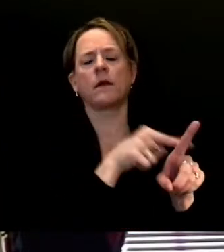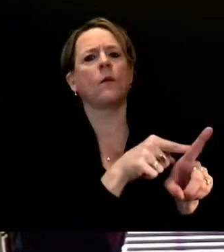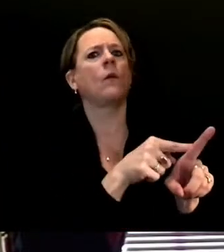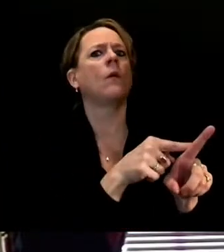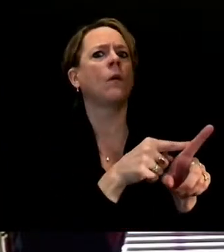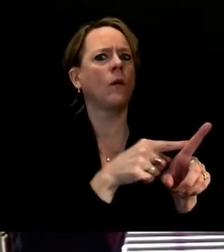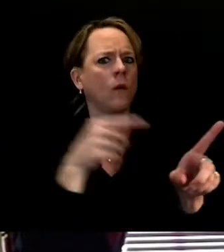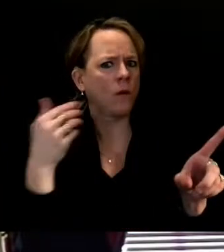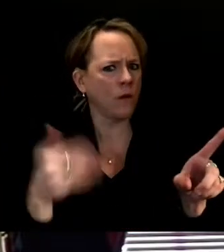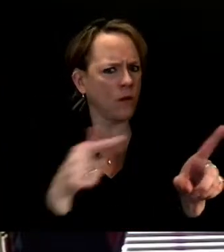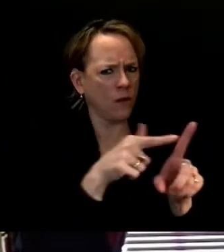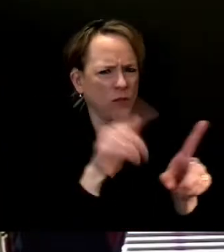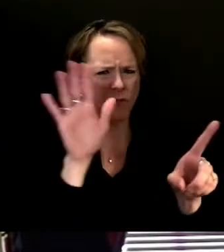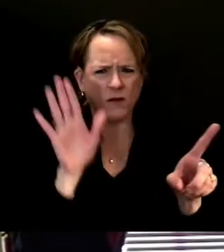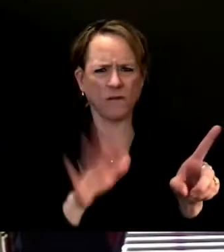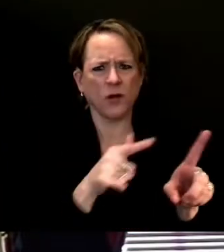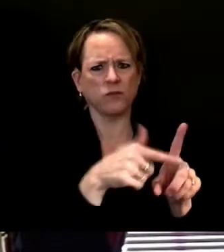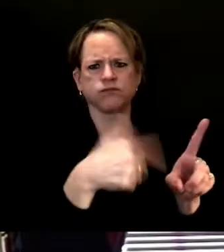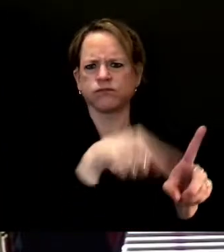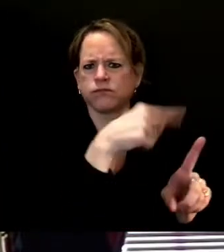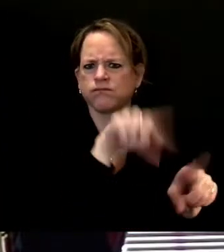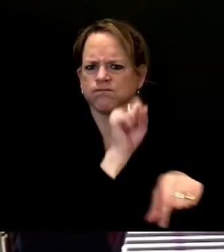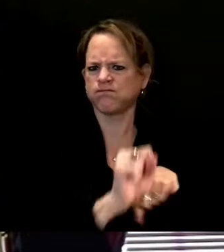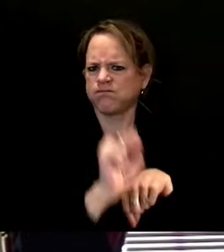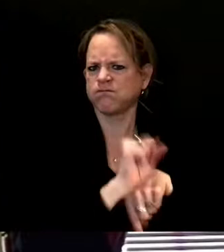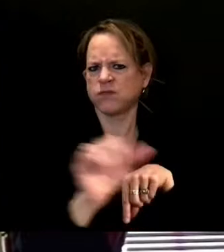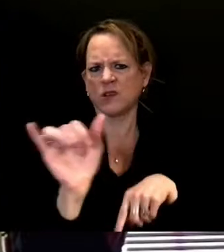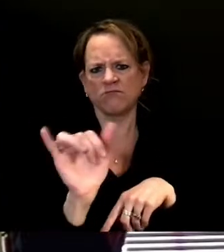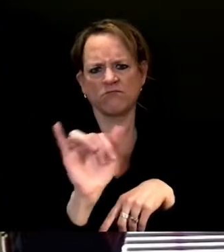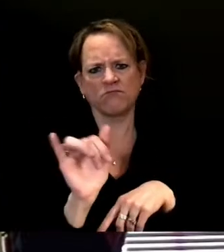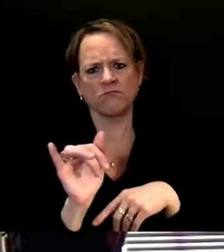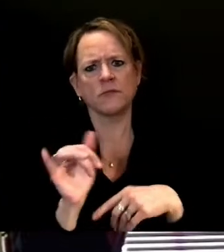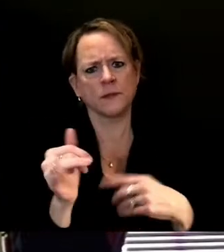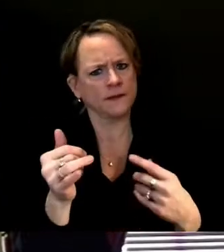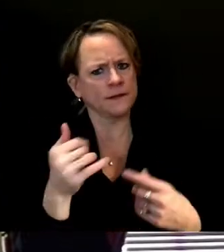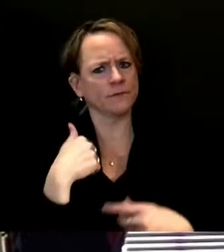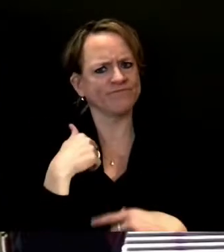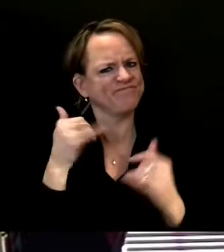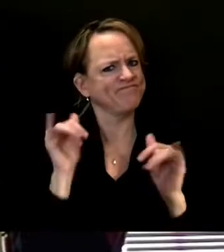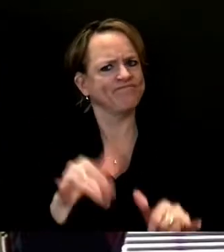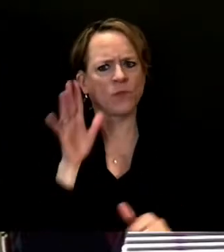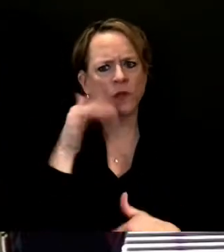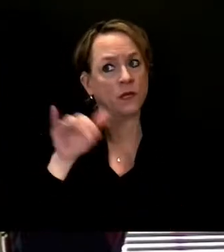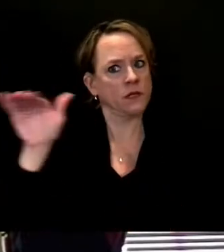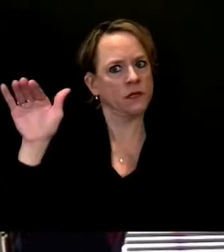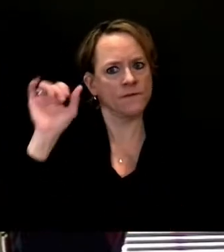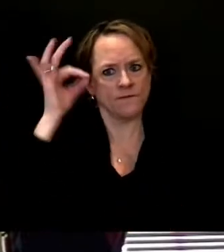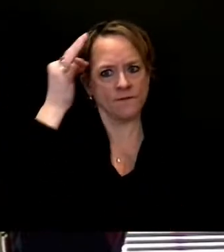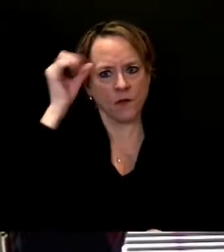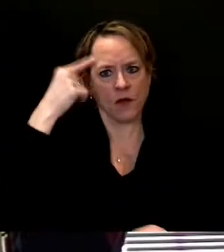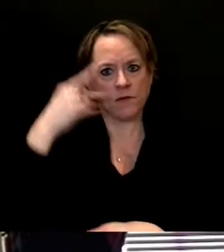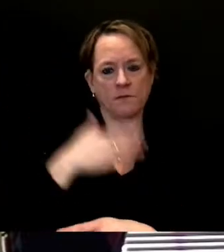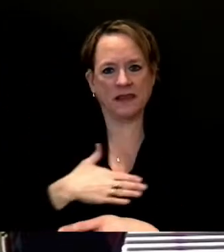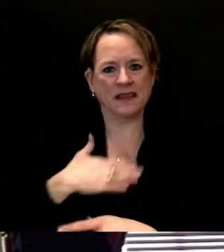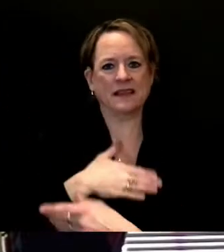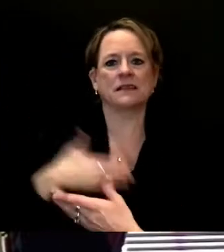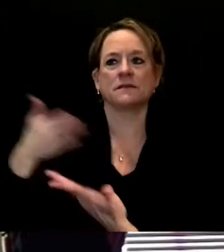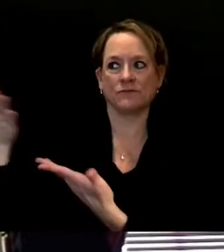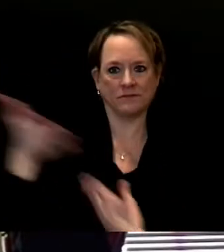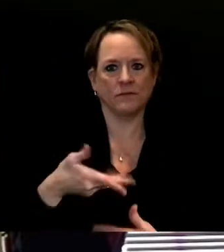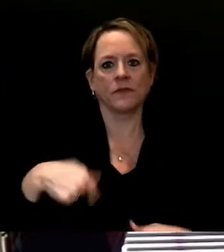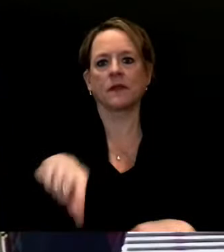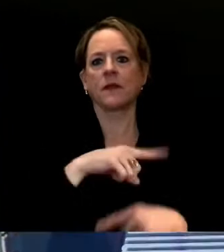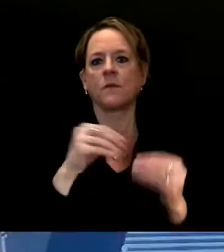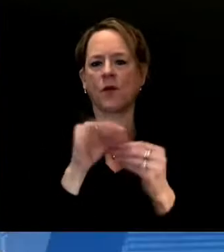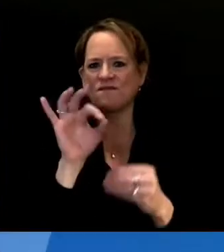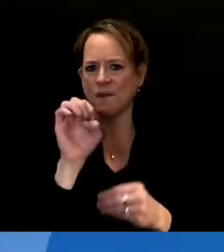we expect that the federal government will come through with some more FEMA folks to help us.